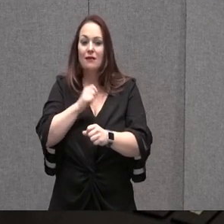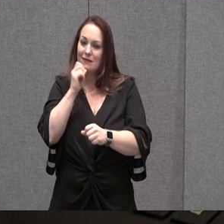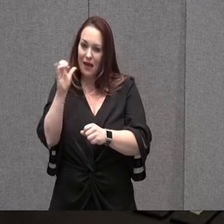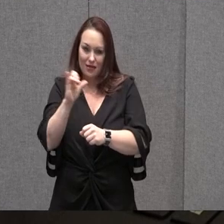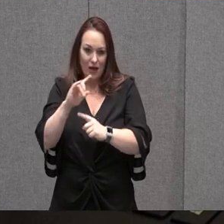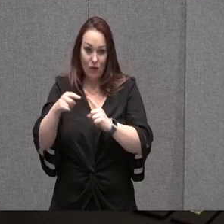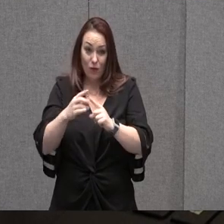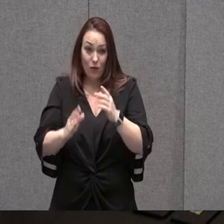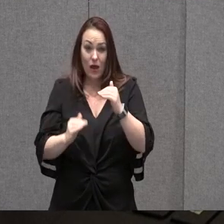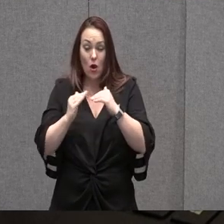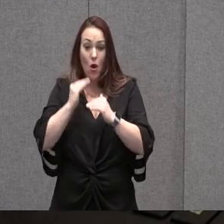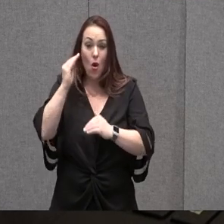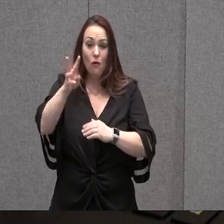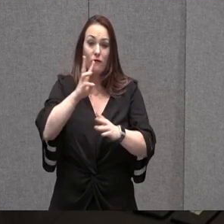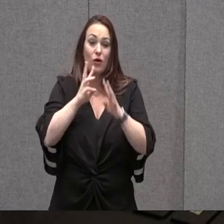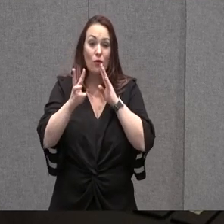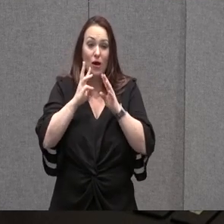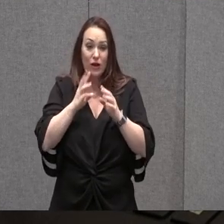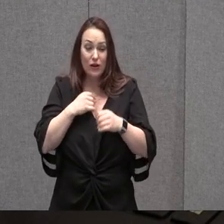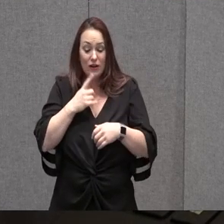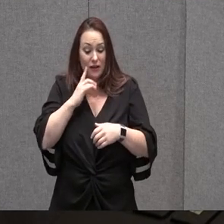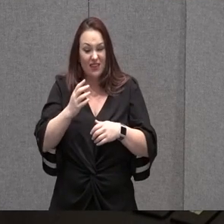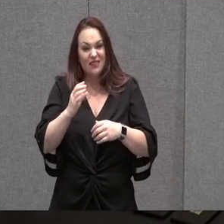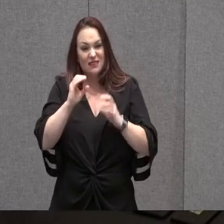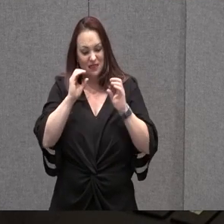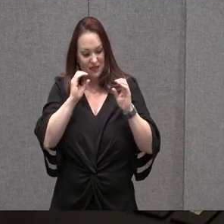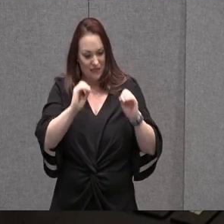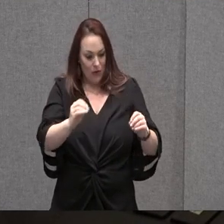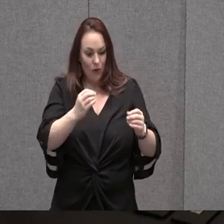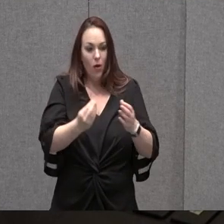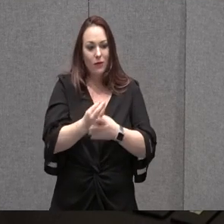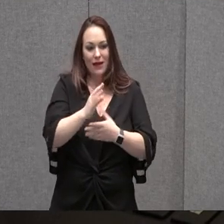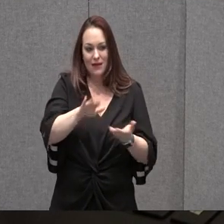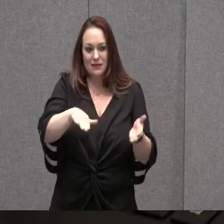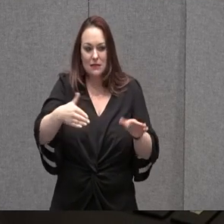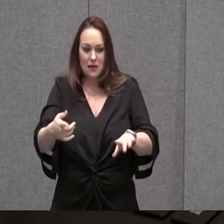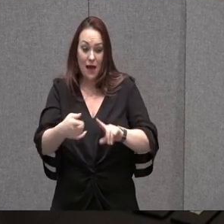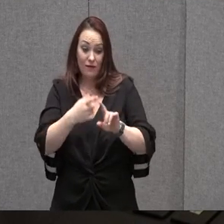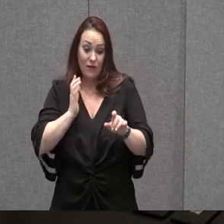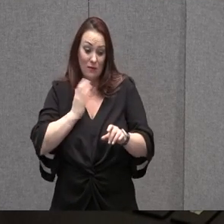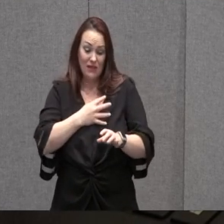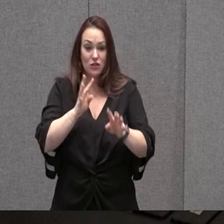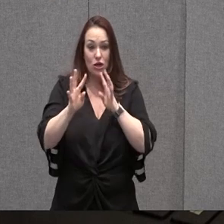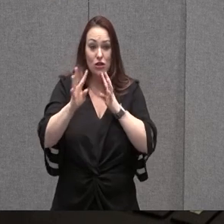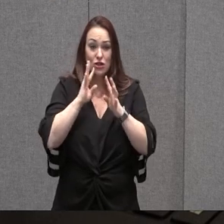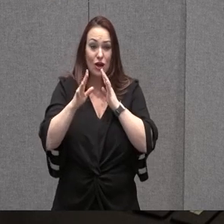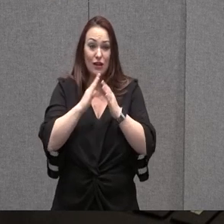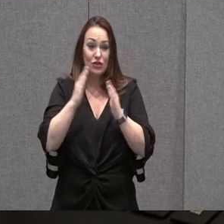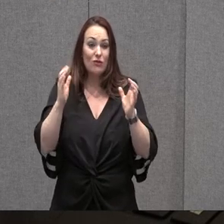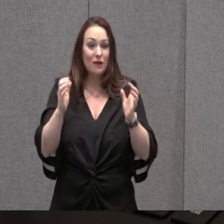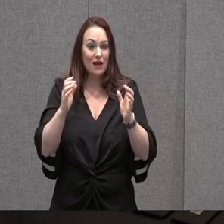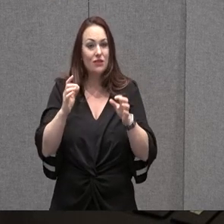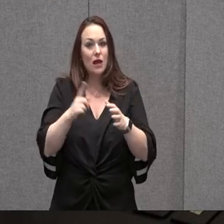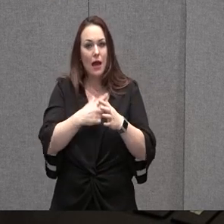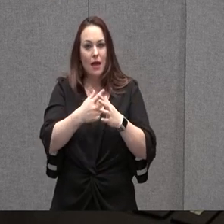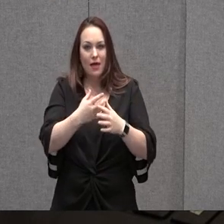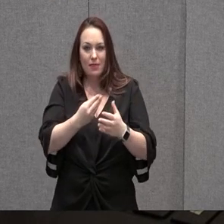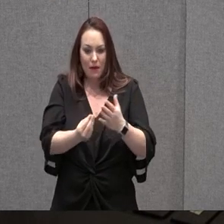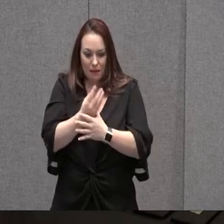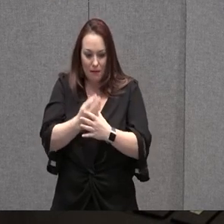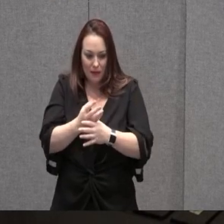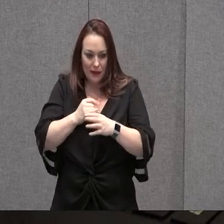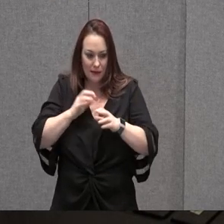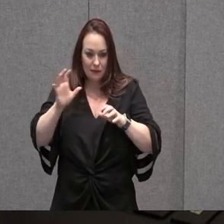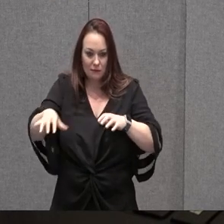overwatered, zero plants died from us talking too much. Pretty soon, the plants were taking over our house, and Dad